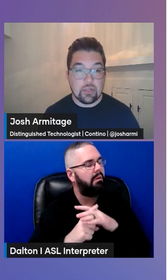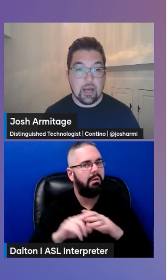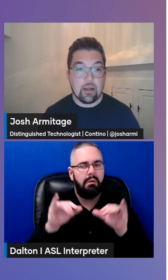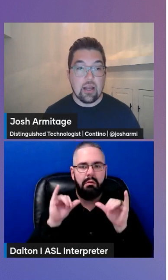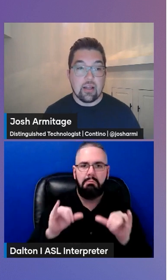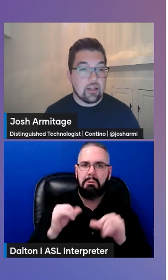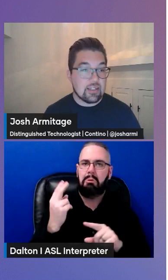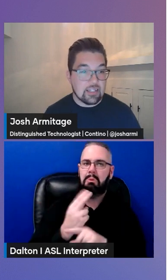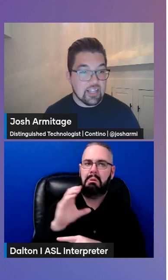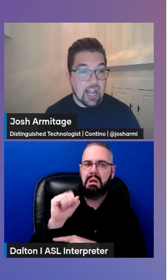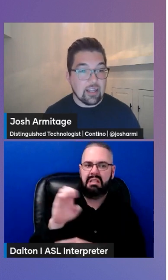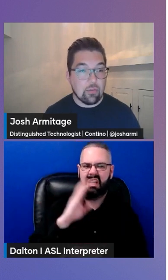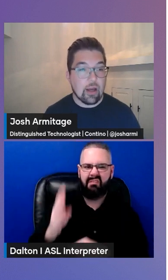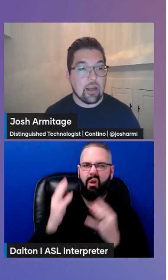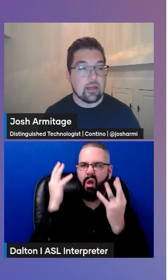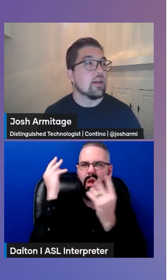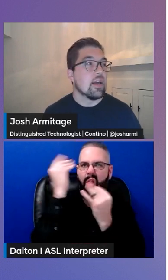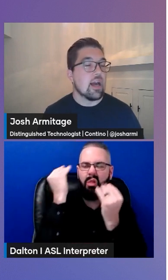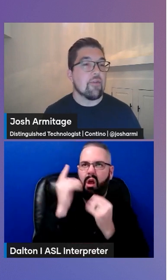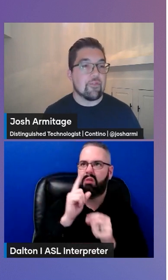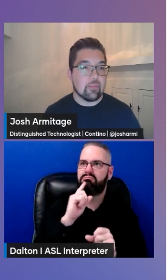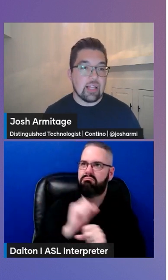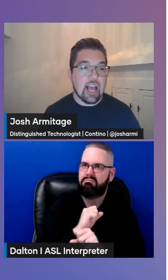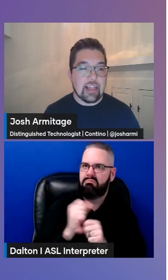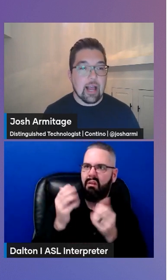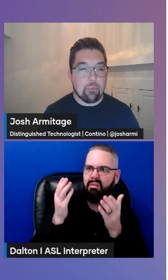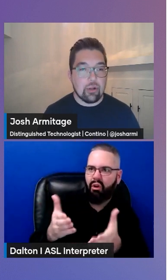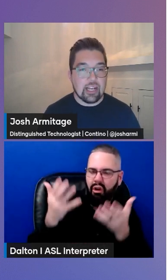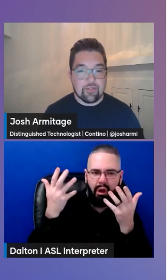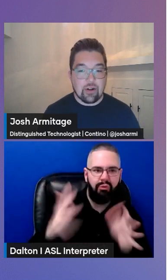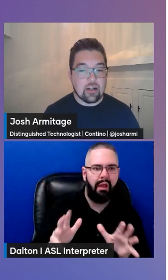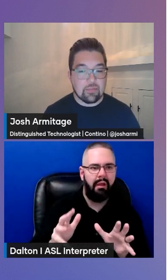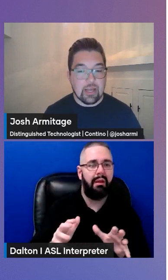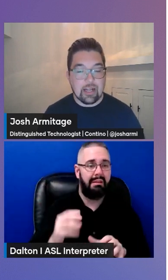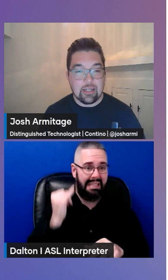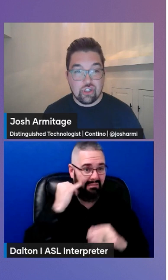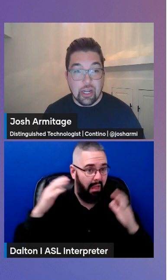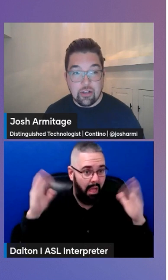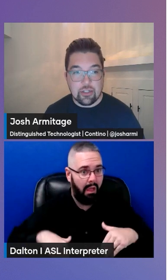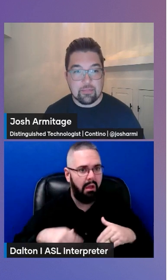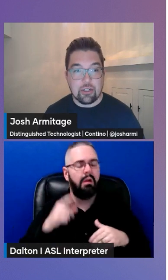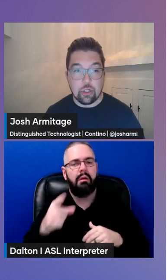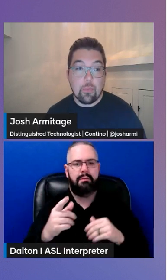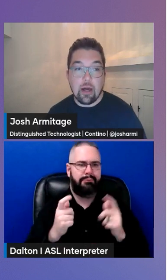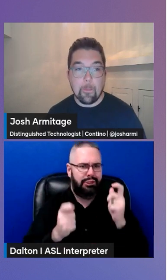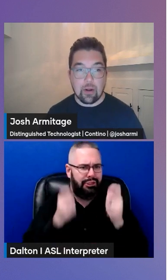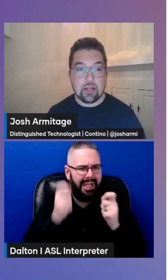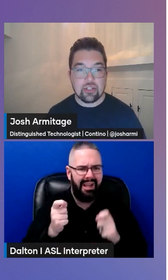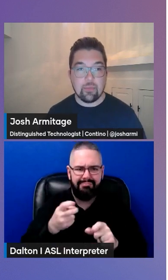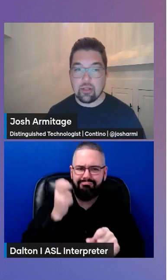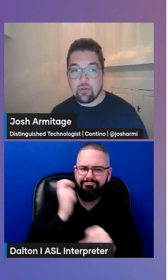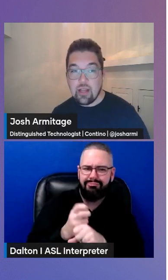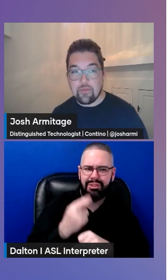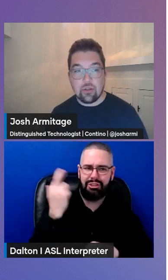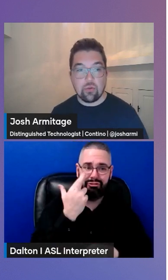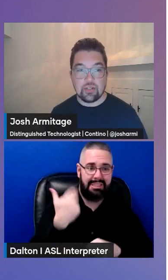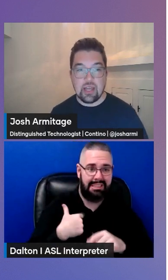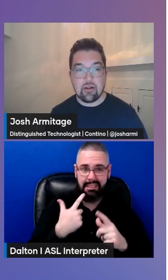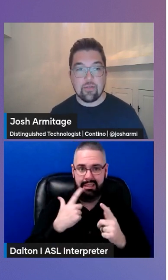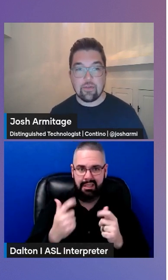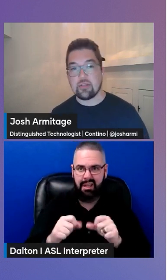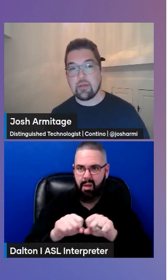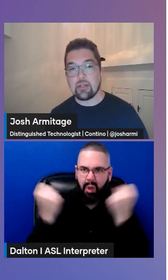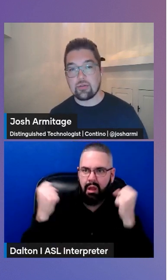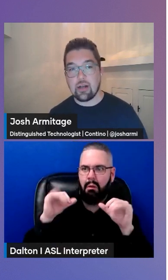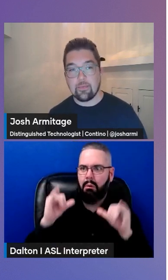thought about, that exist anyway. And fundamentally, at that point, it gets very hard to make any changes because you might break someone that you never knew was there